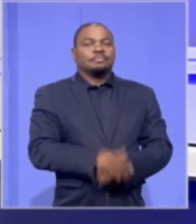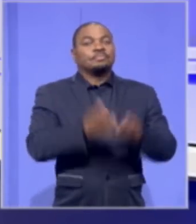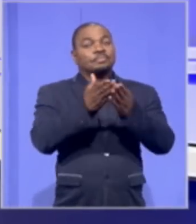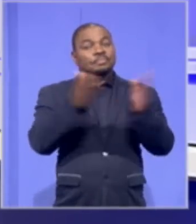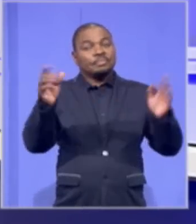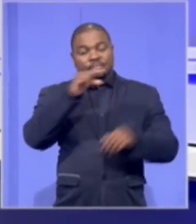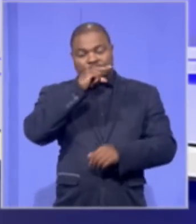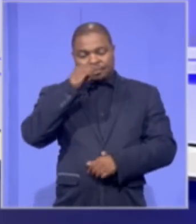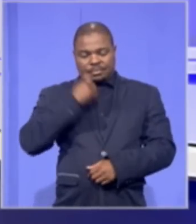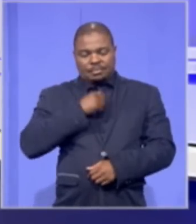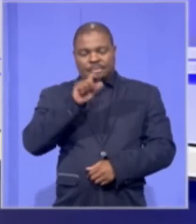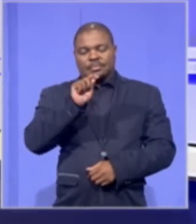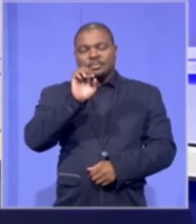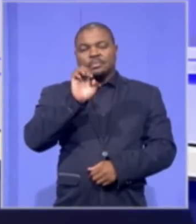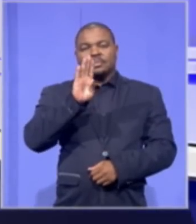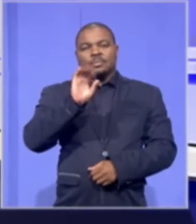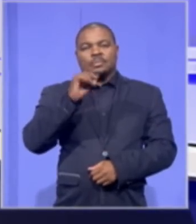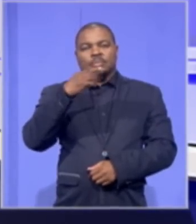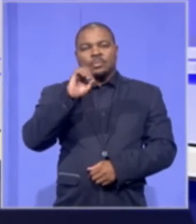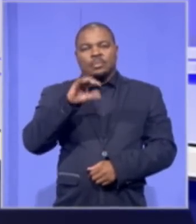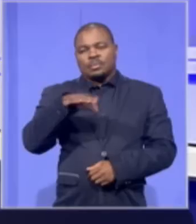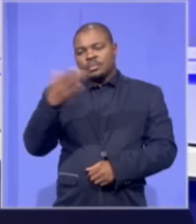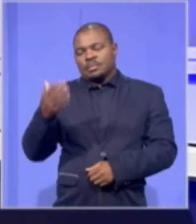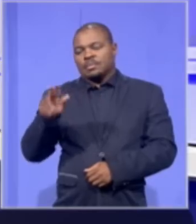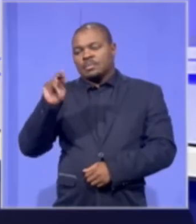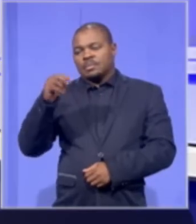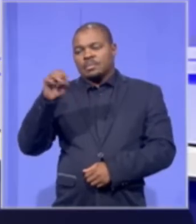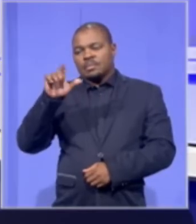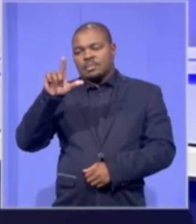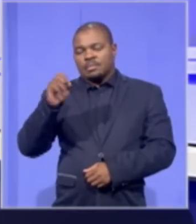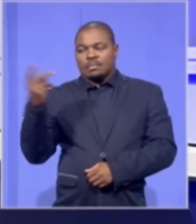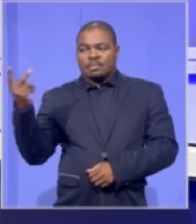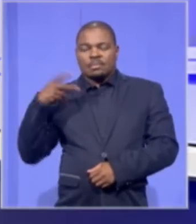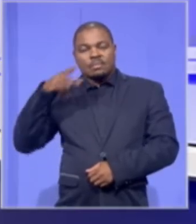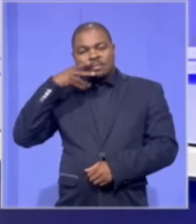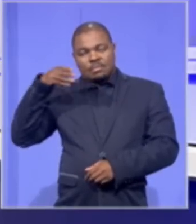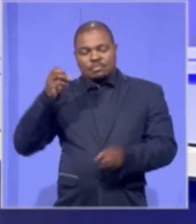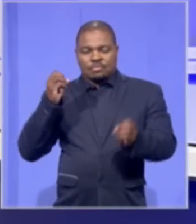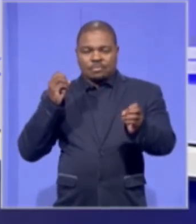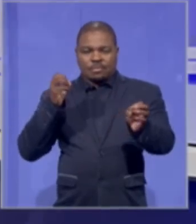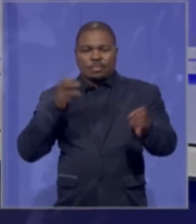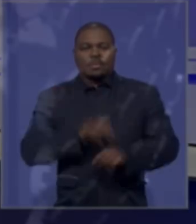Thobela ke Tebogo Ngele gomme ke thušana le Augustine Letlalo.